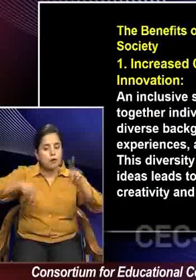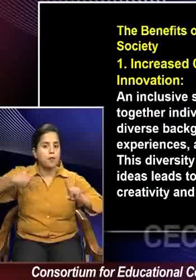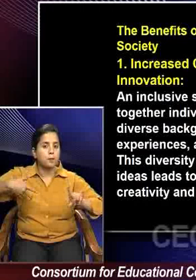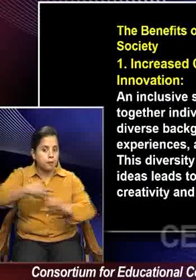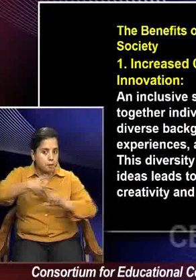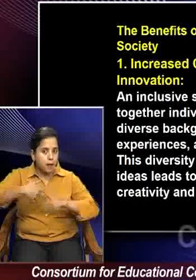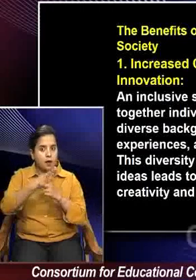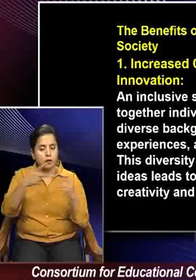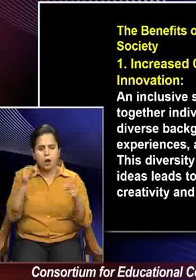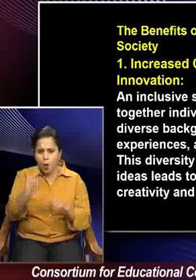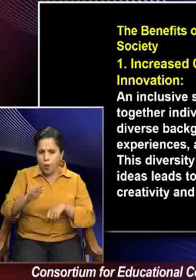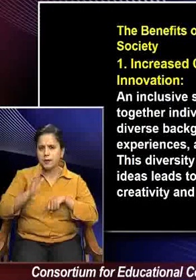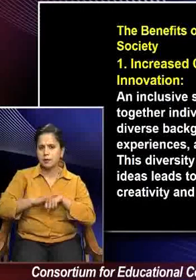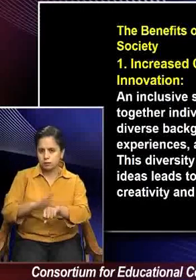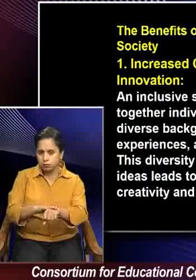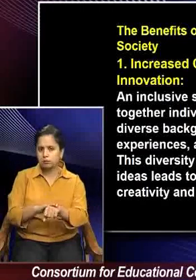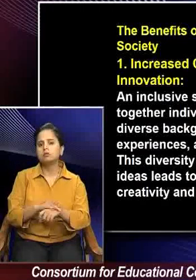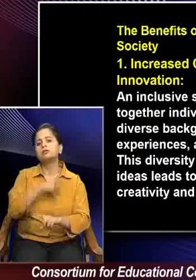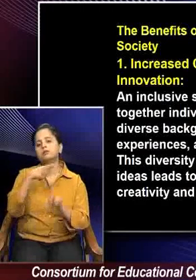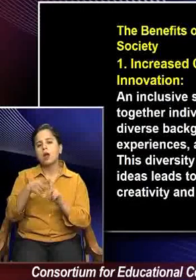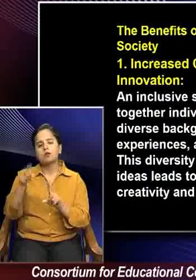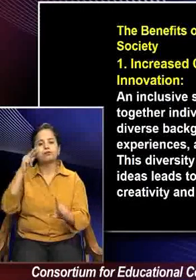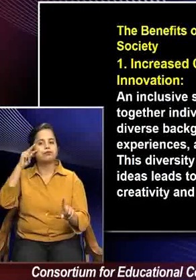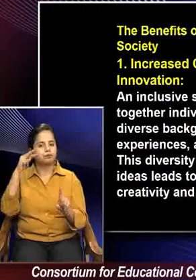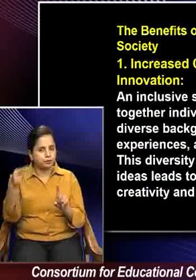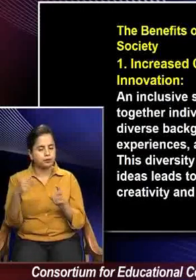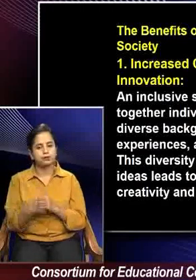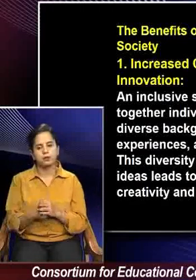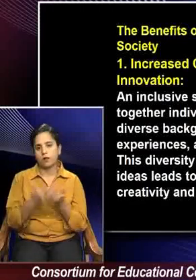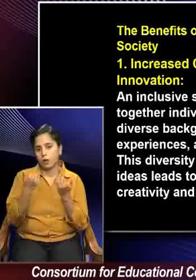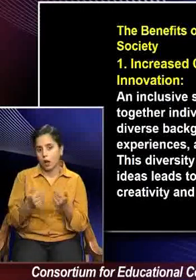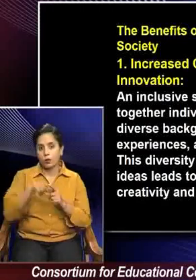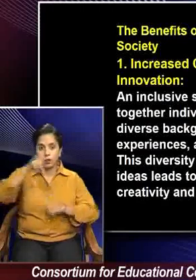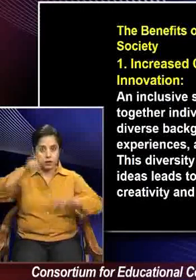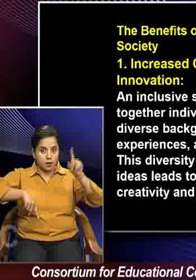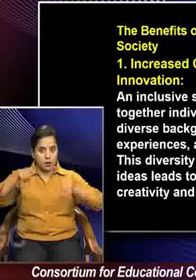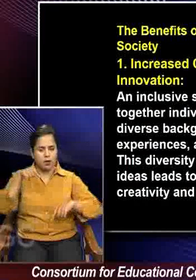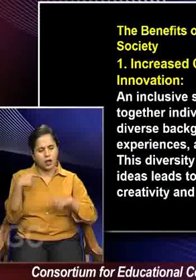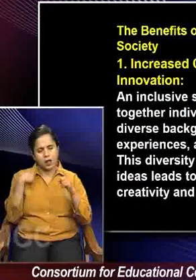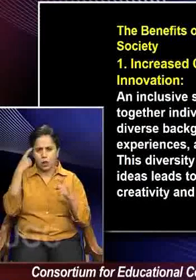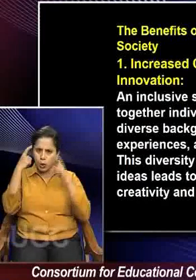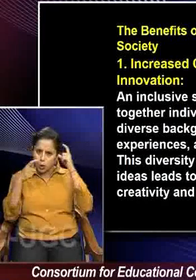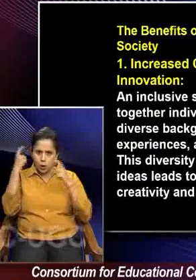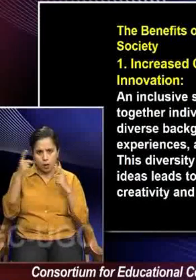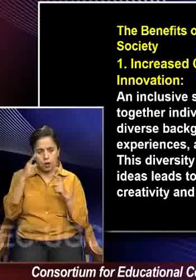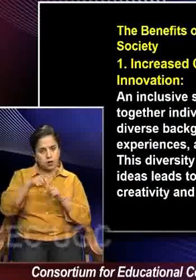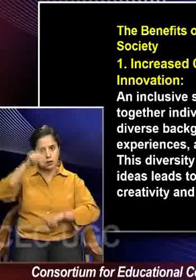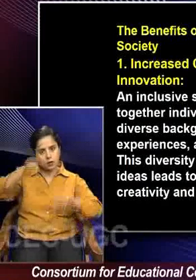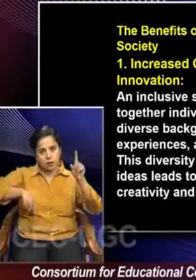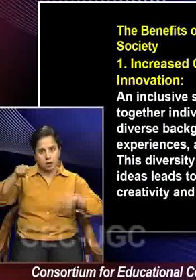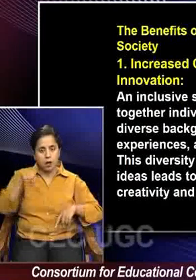backgrounds, experiences, and perspectives. Now, this diversity of thought, diversity